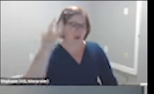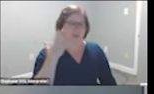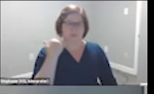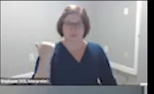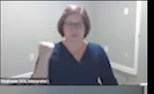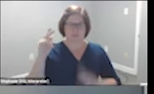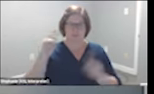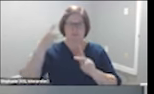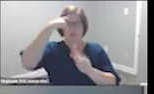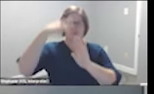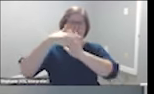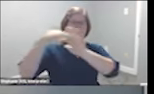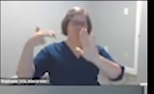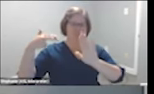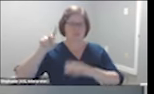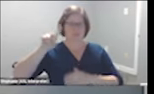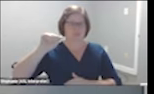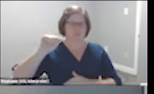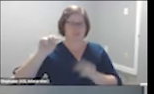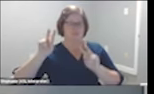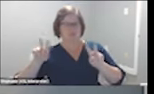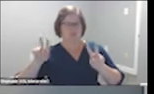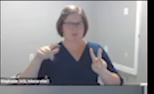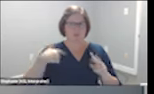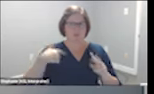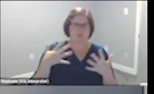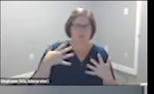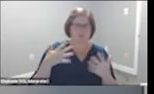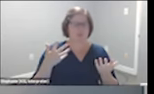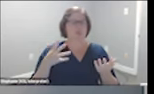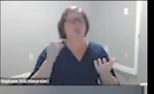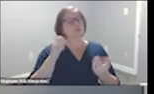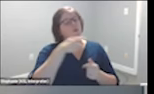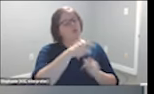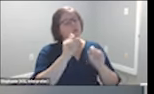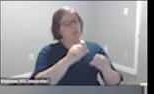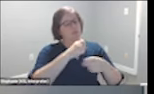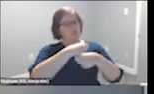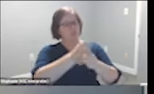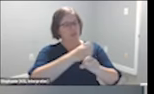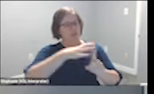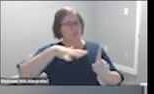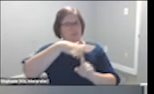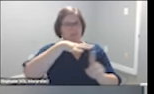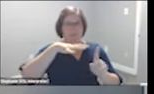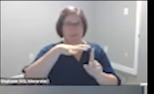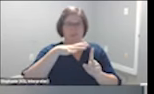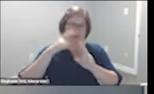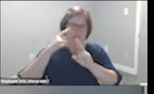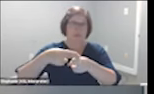strong. So I think maybe if you can try to do both, create a space that does name disability as